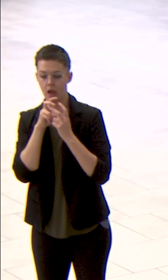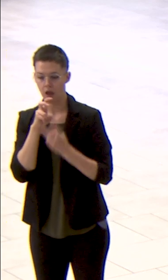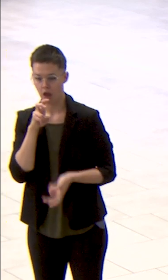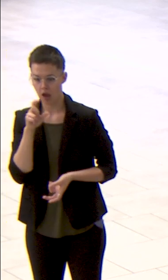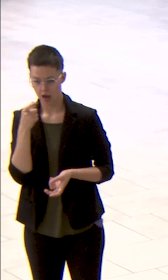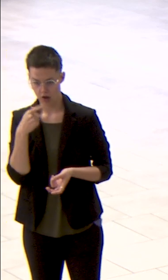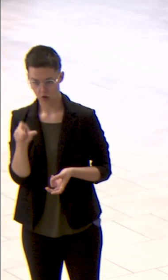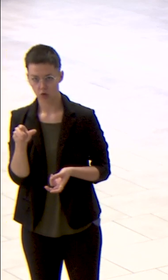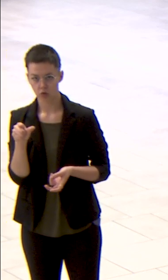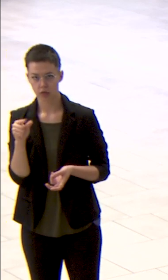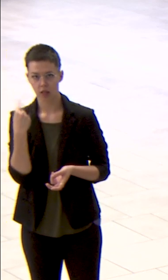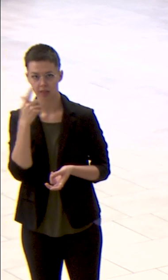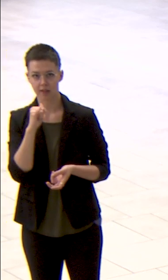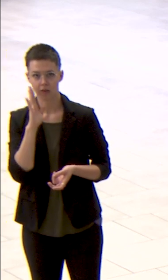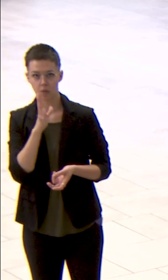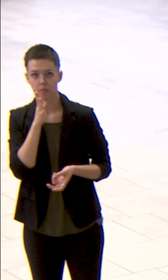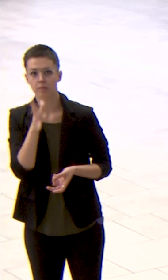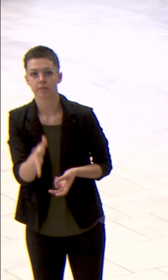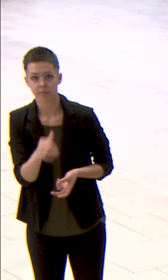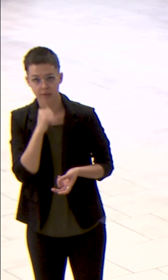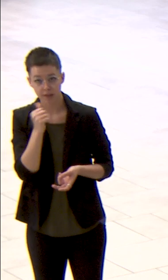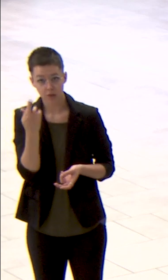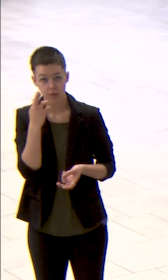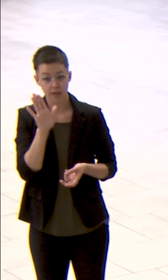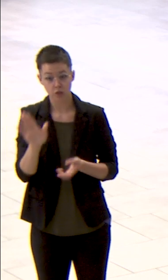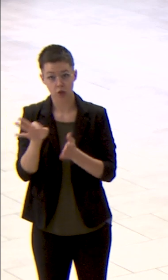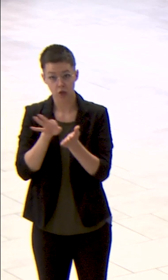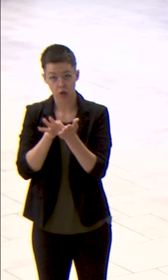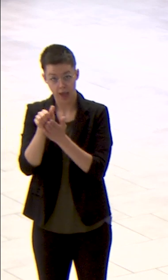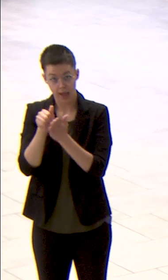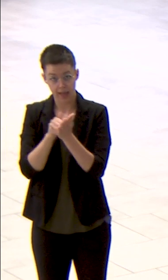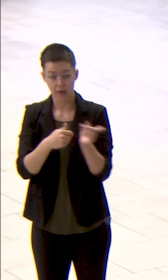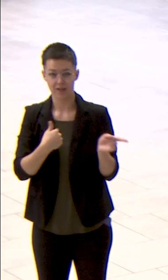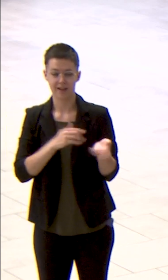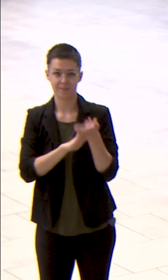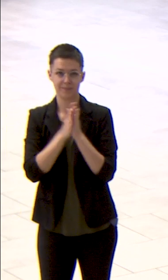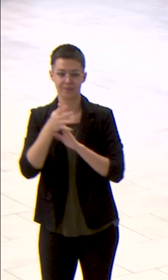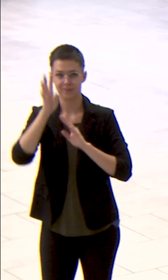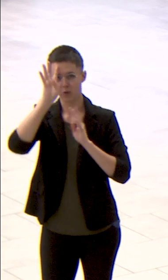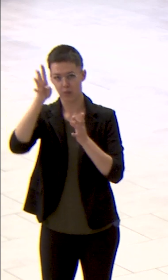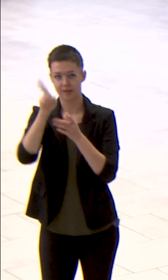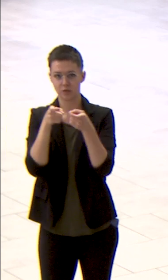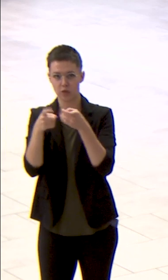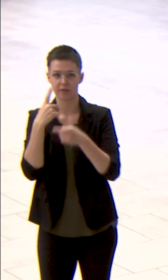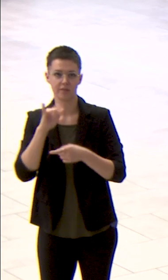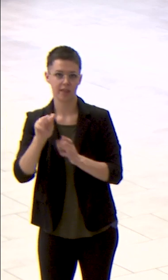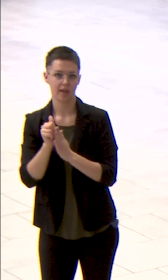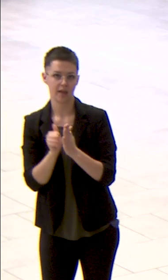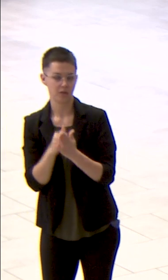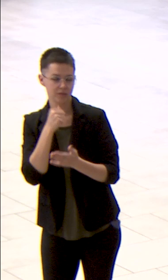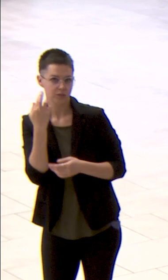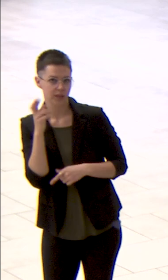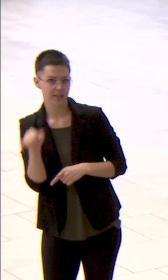was going to puke. Because she didn't realize that the account that she's working on, I was now the new creative director that had to drive that business. And